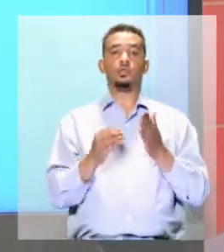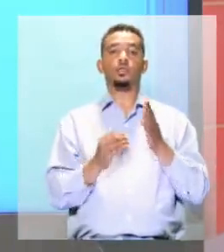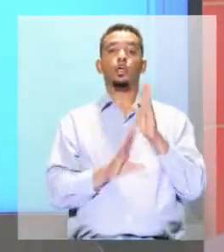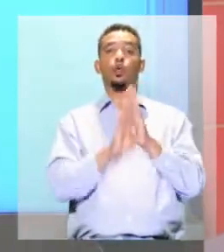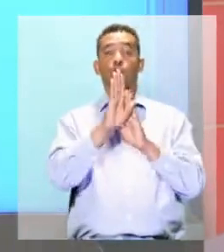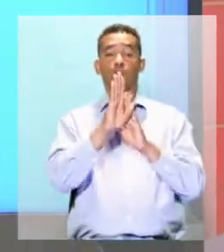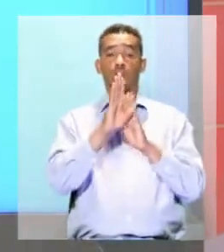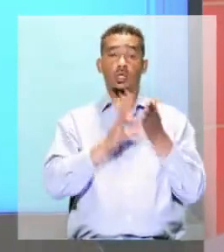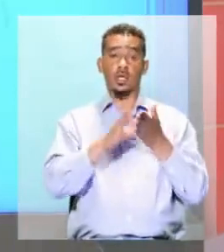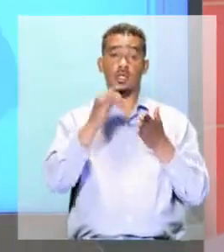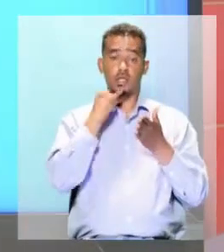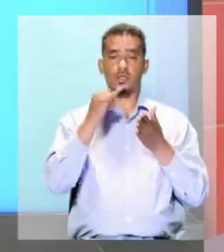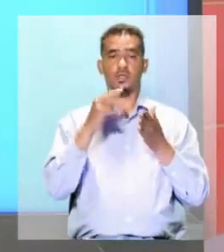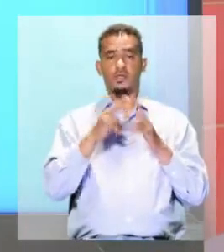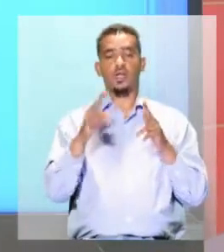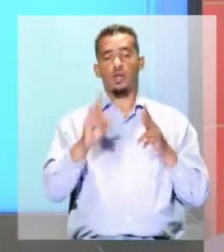is very low.